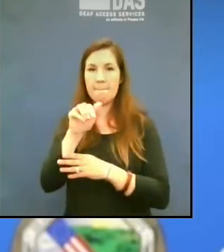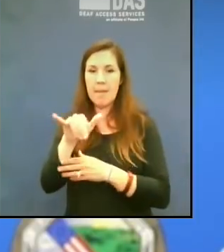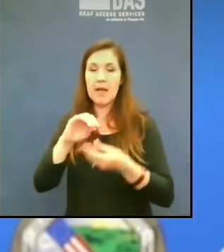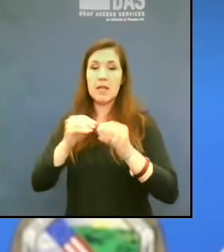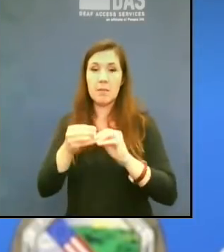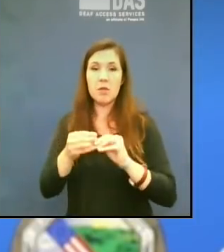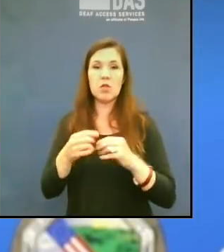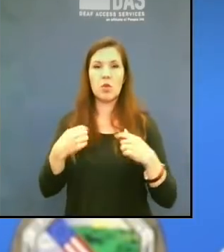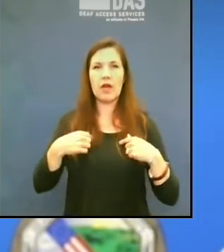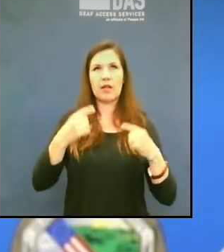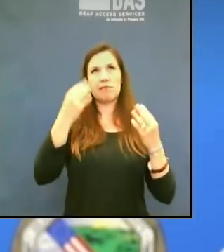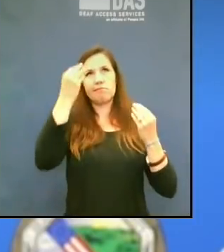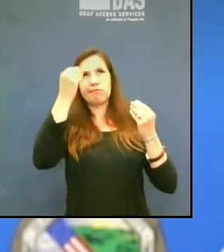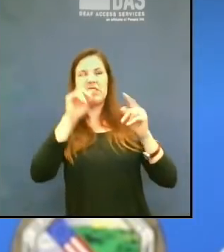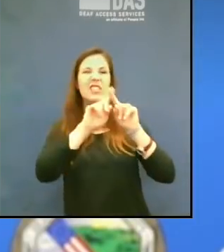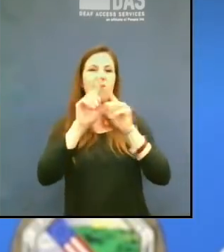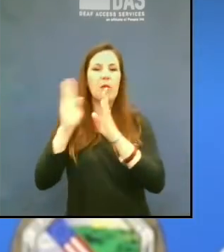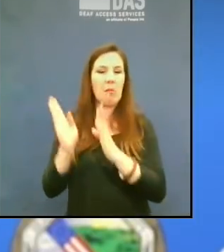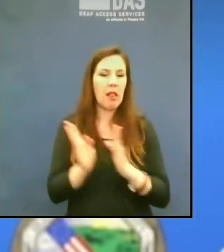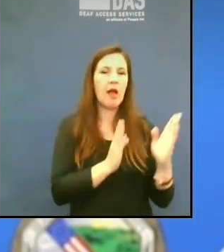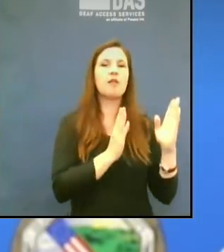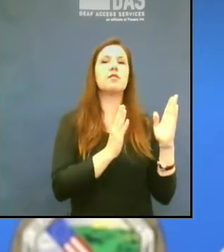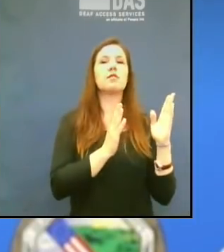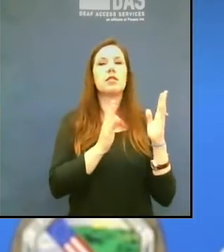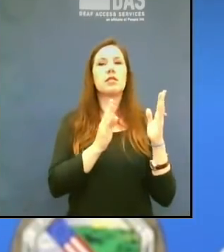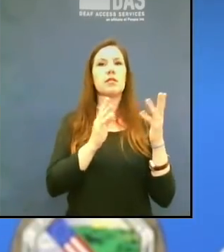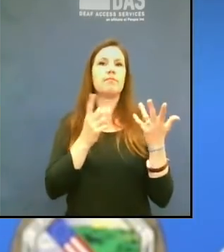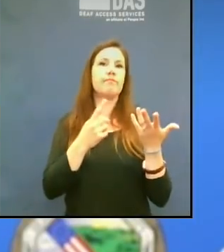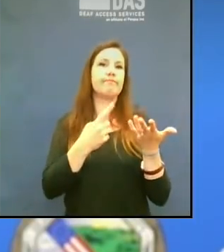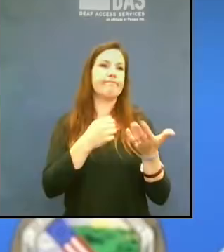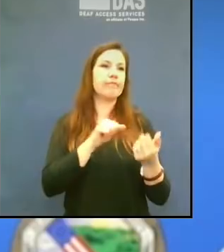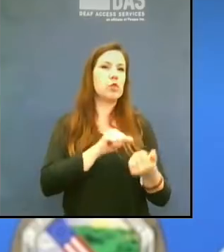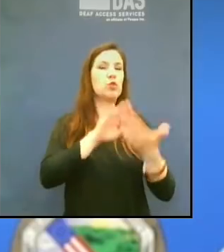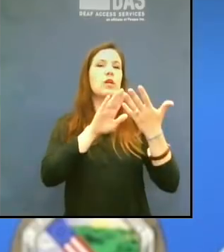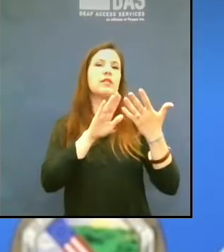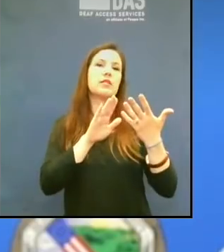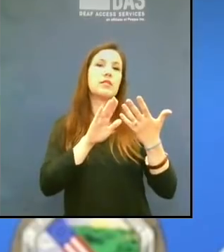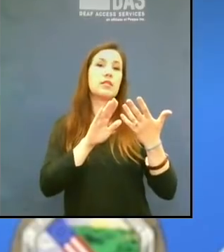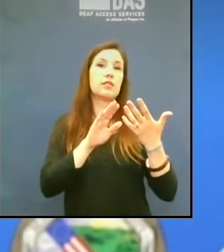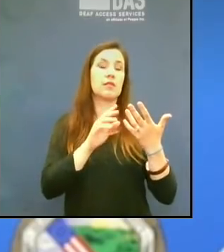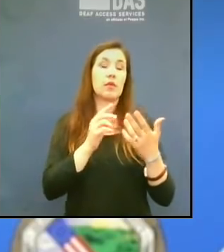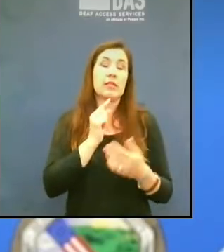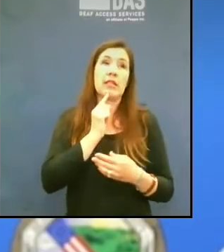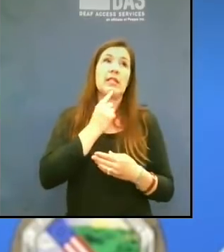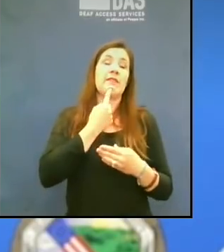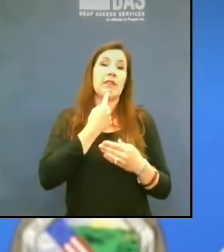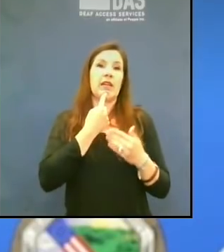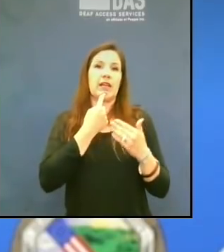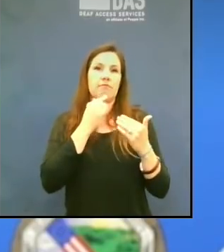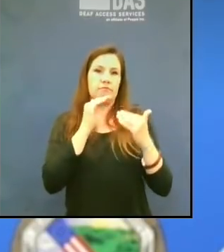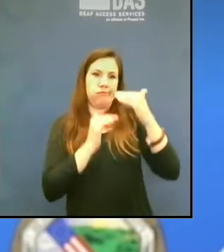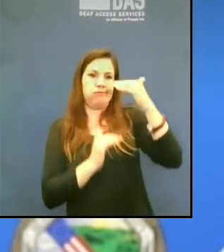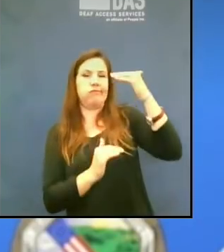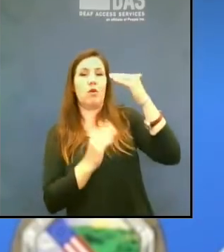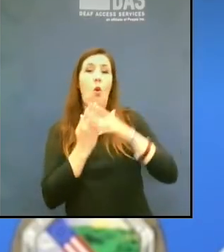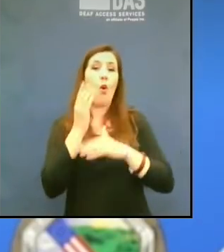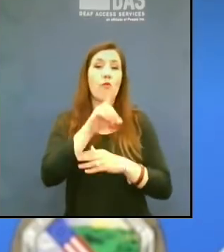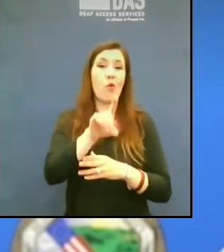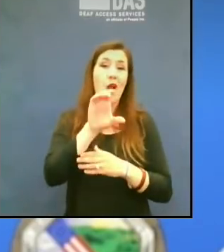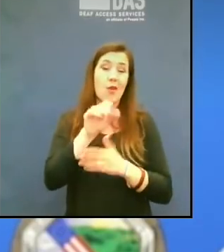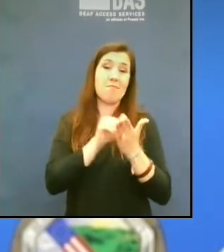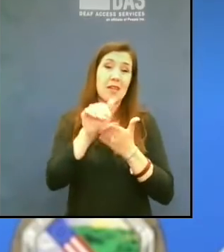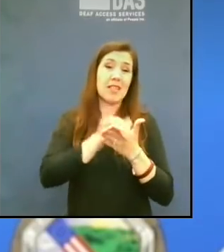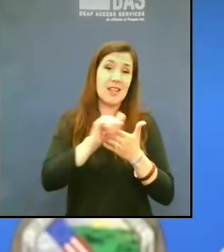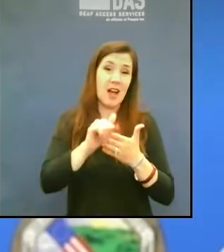that we would implement to address what was going to be a significant deficit, more than $100 million, but less